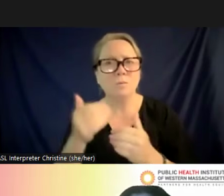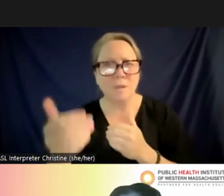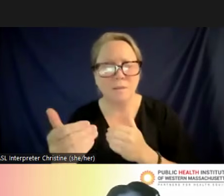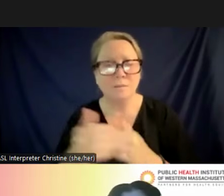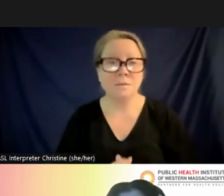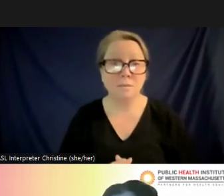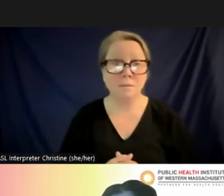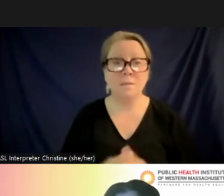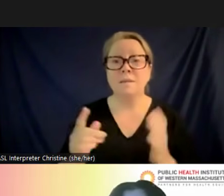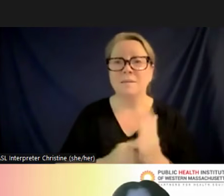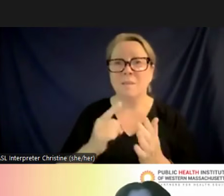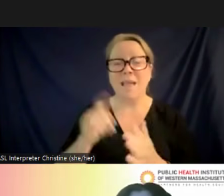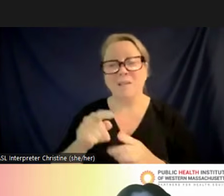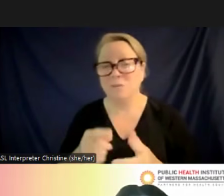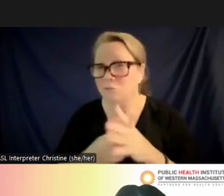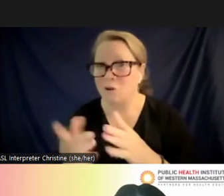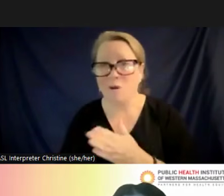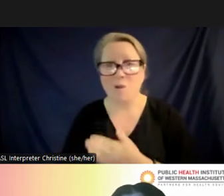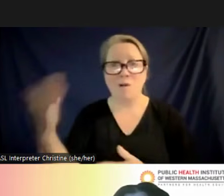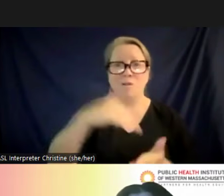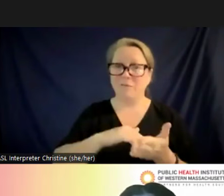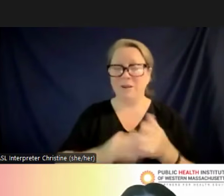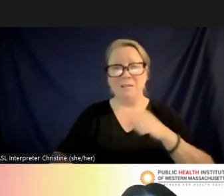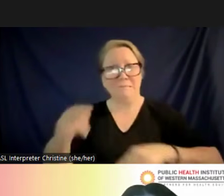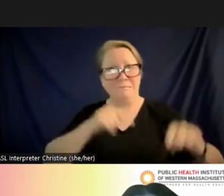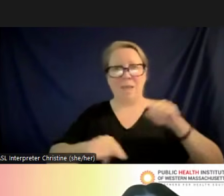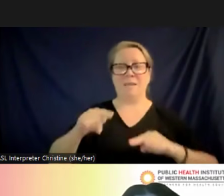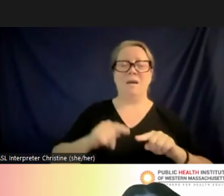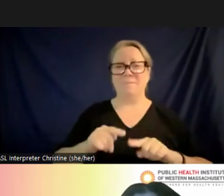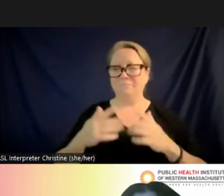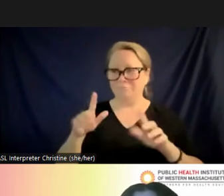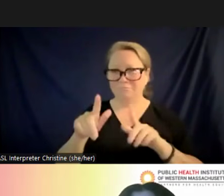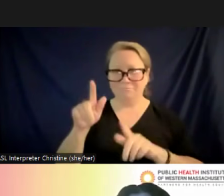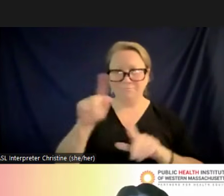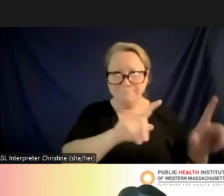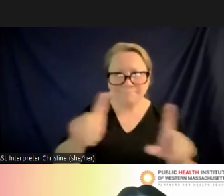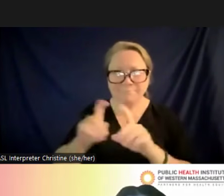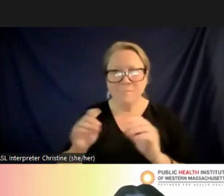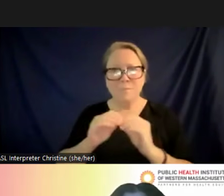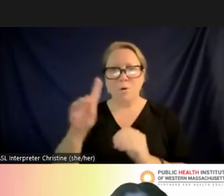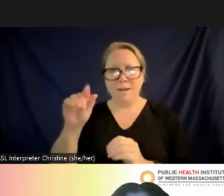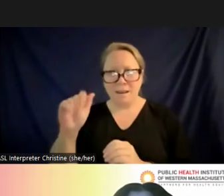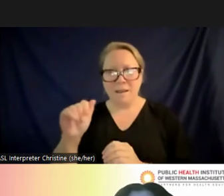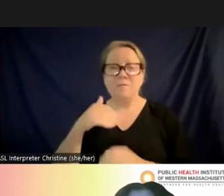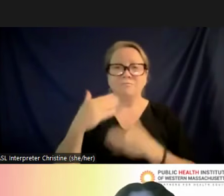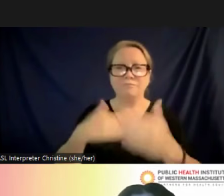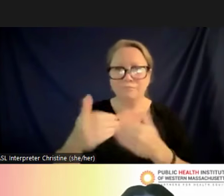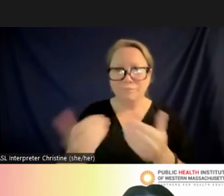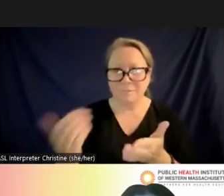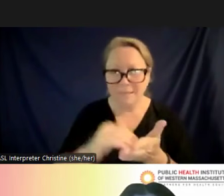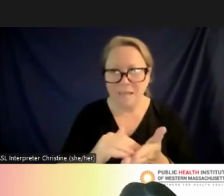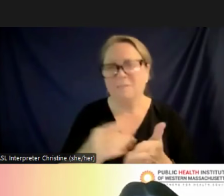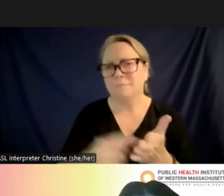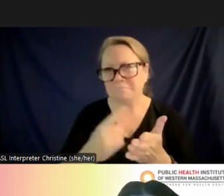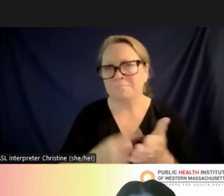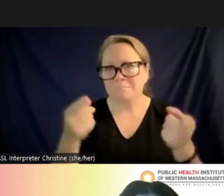we would go back to the drawing board and we would pull some more data, and then kind of go through that process again. And